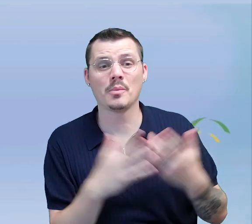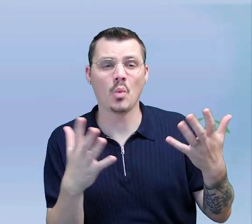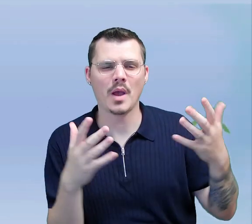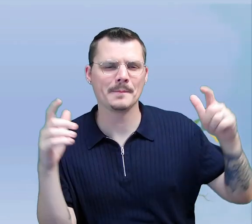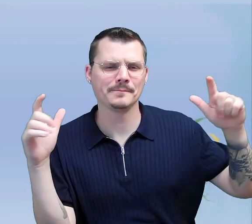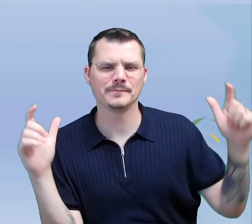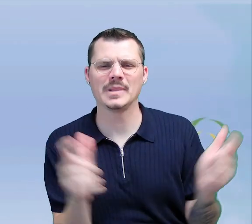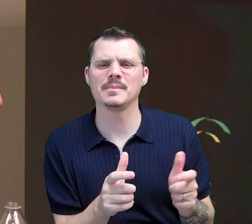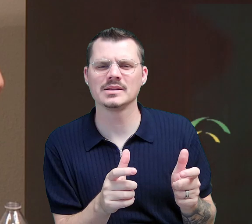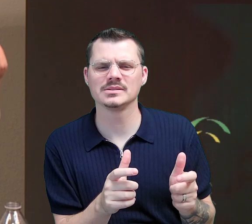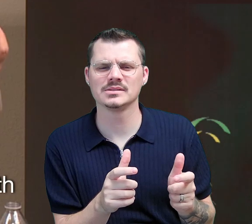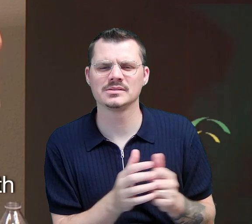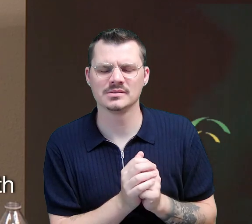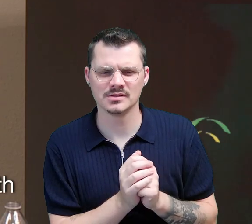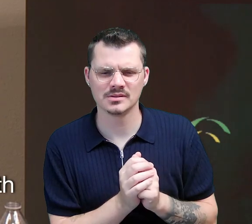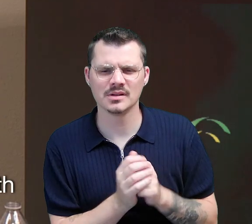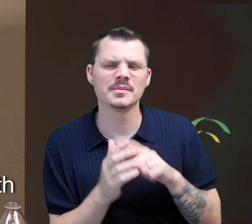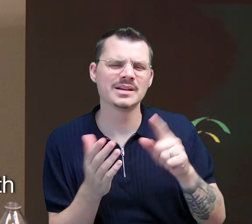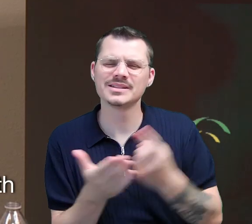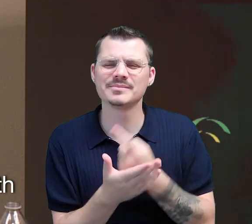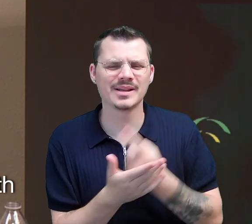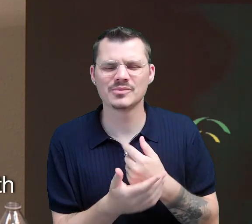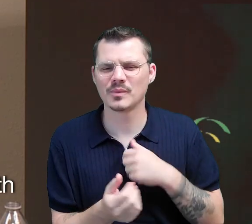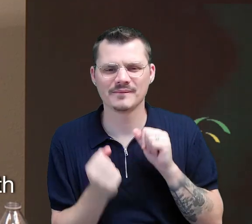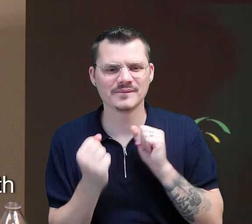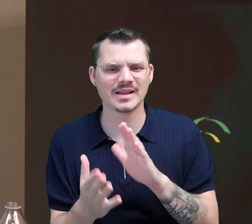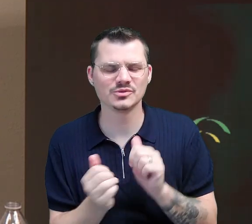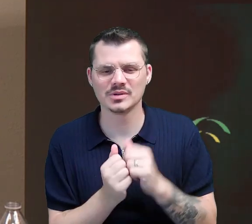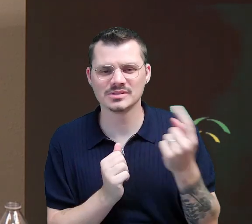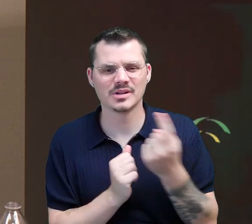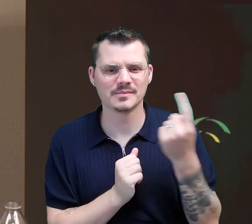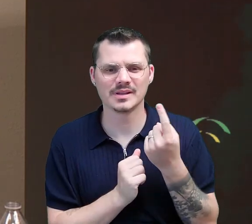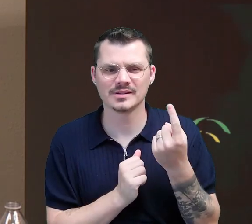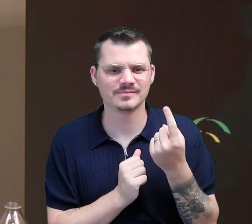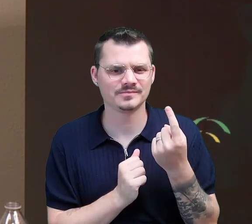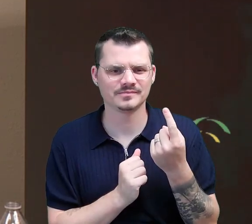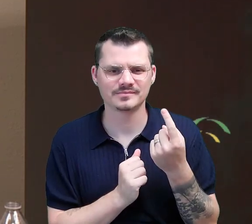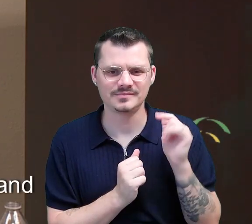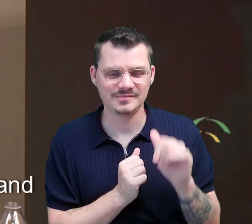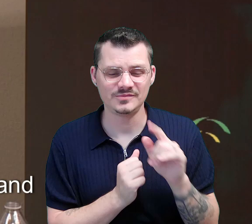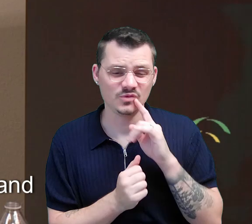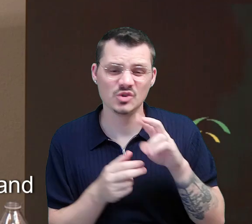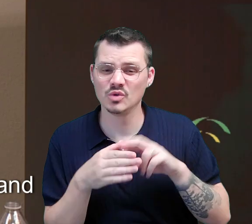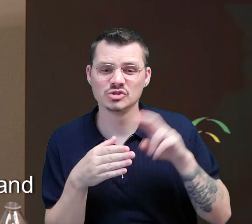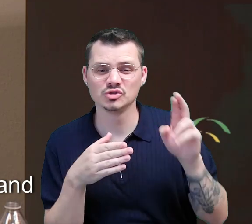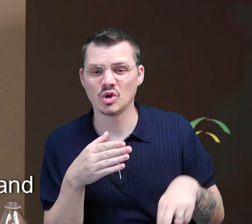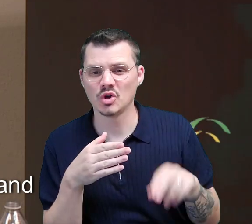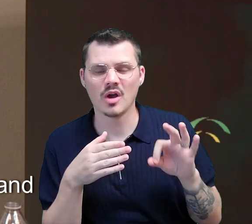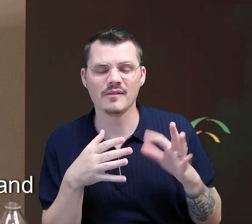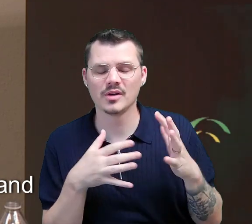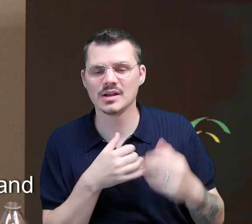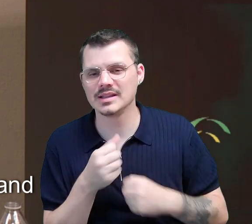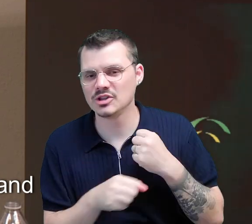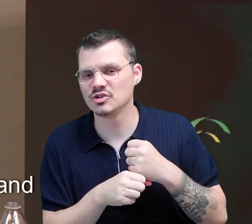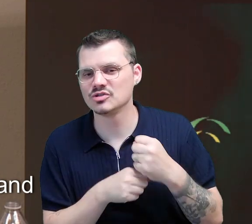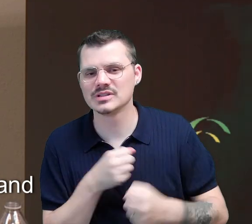by minimizing. But sometimes we're just faced with something that is the result of